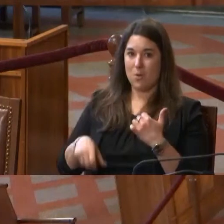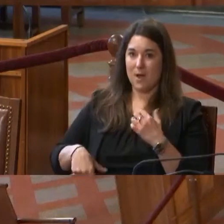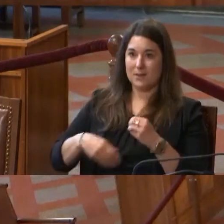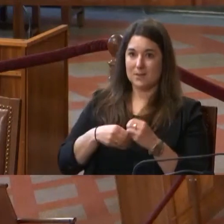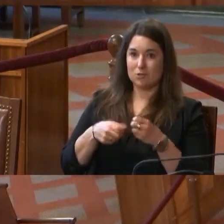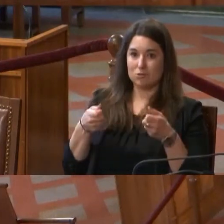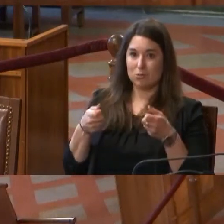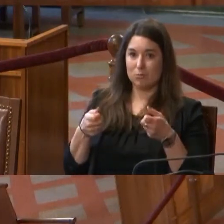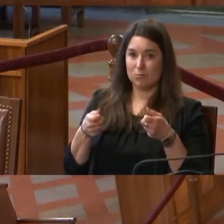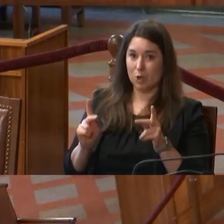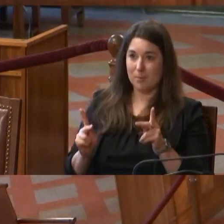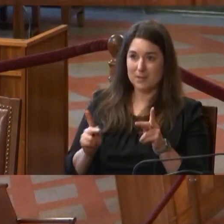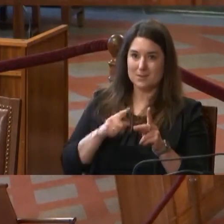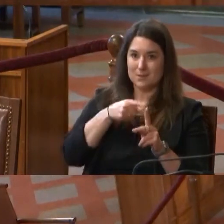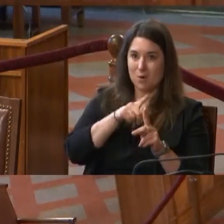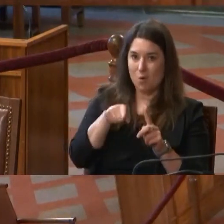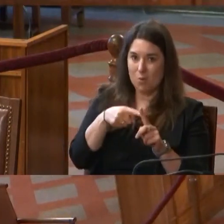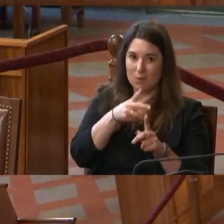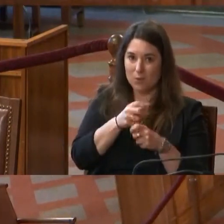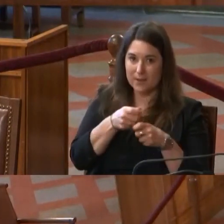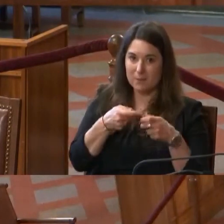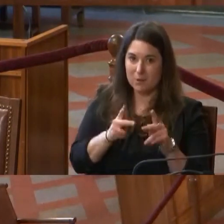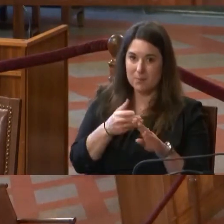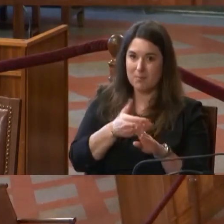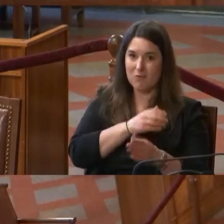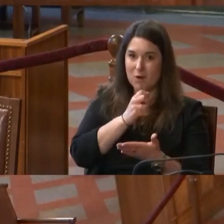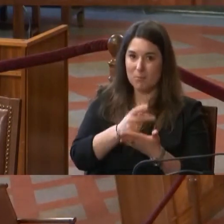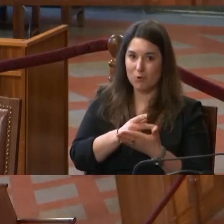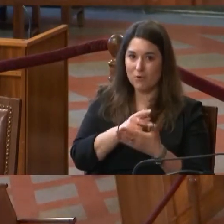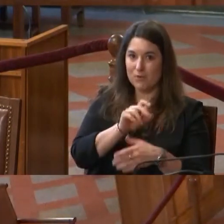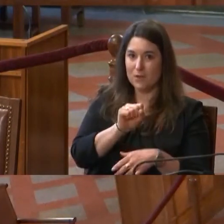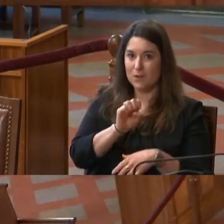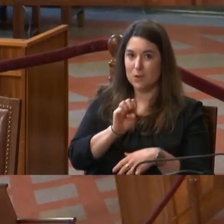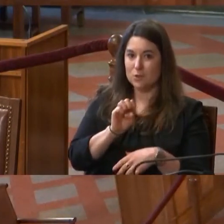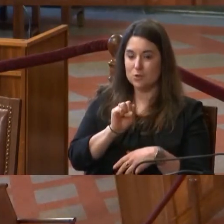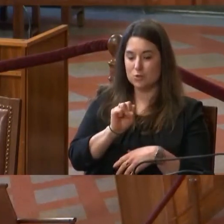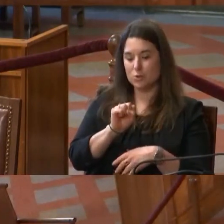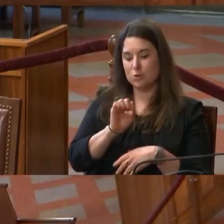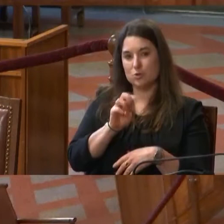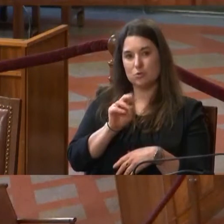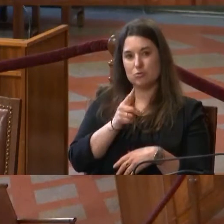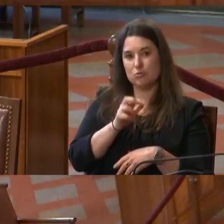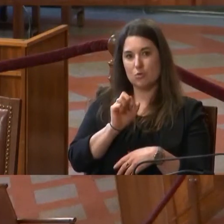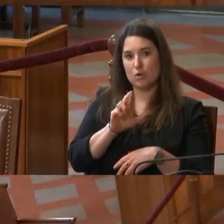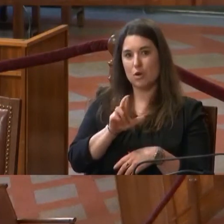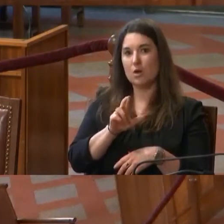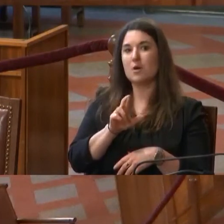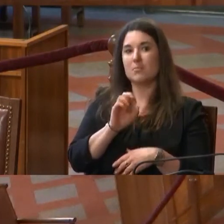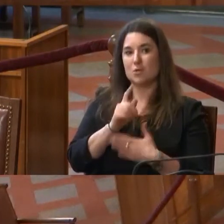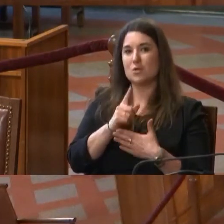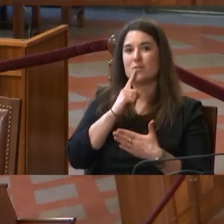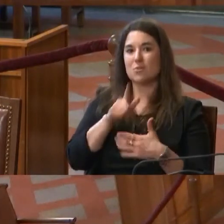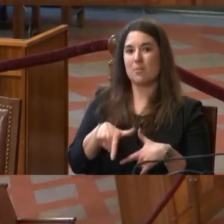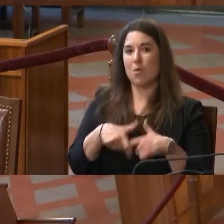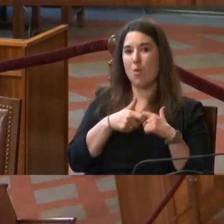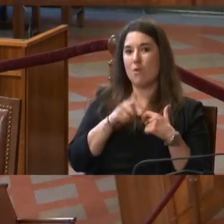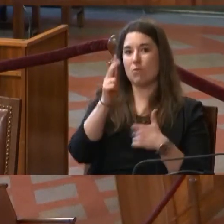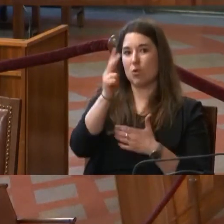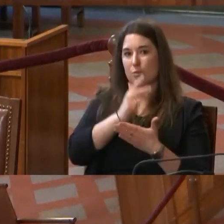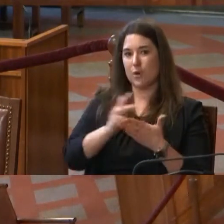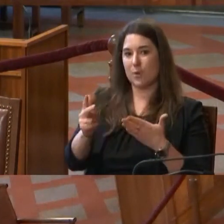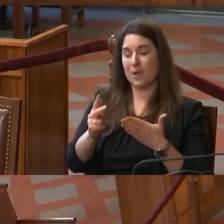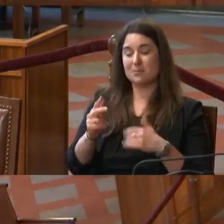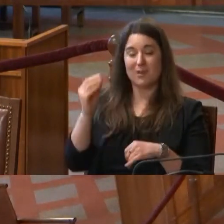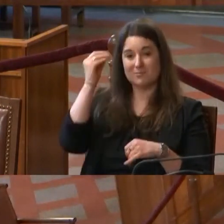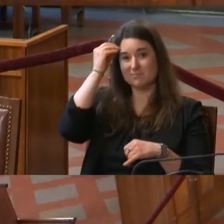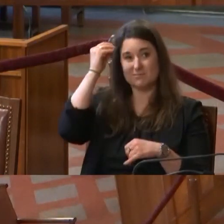get the permits it needs before we approve the sewer module. So I'm going to motion to hold for 3 weeks, but keep in